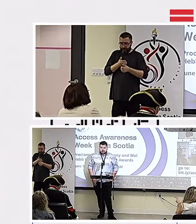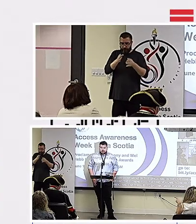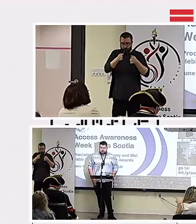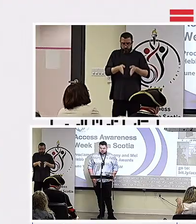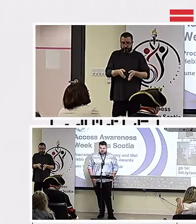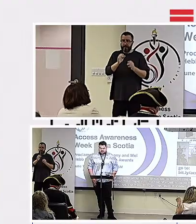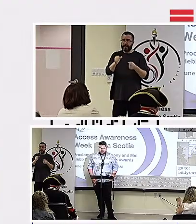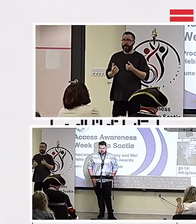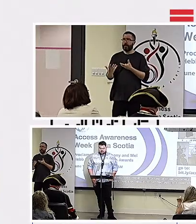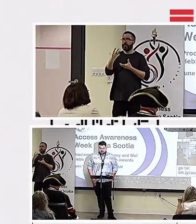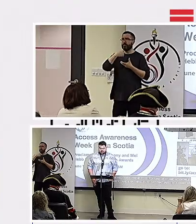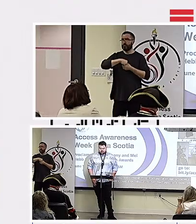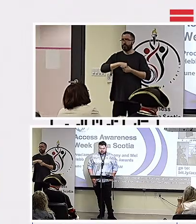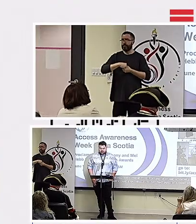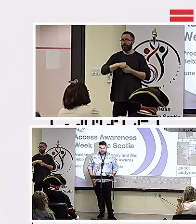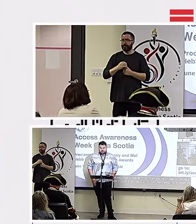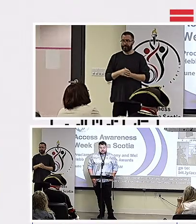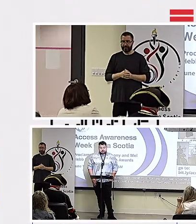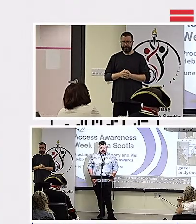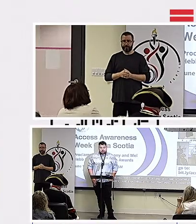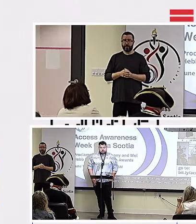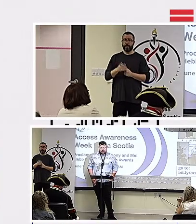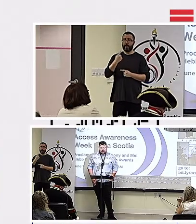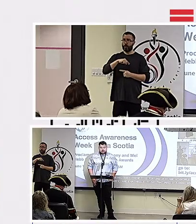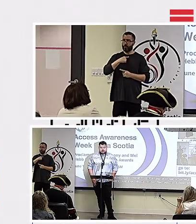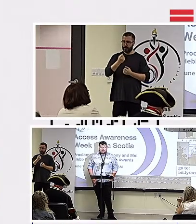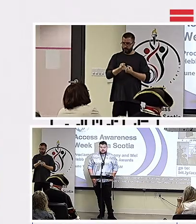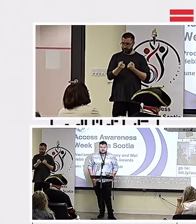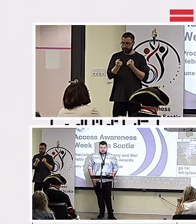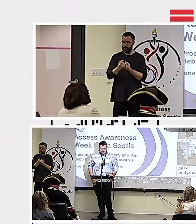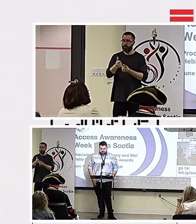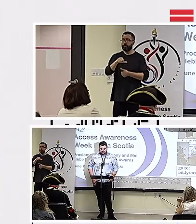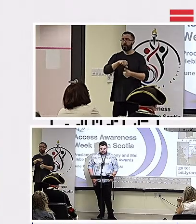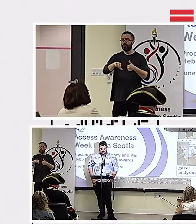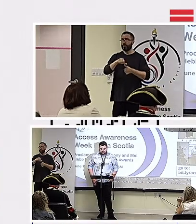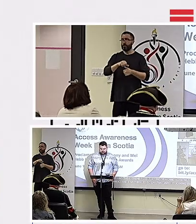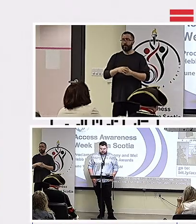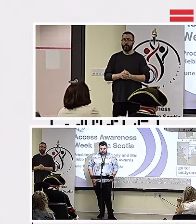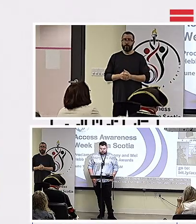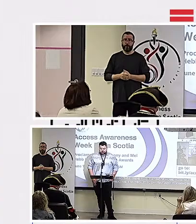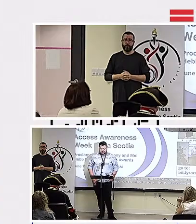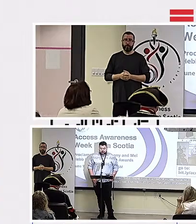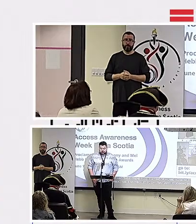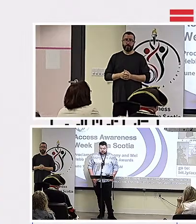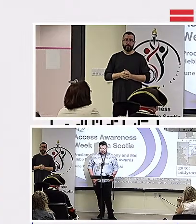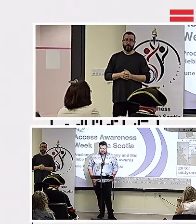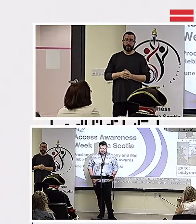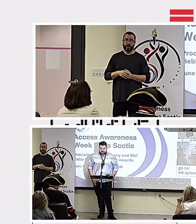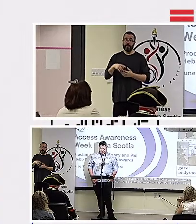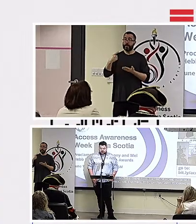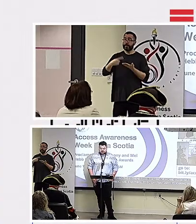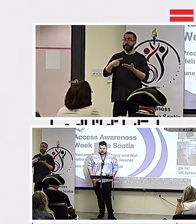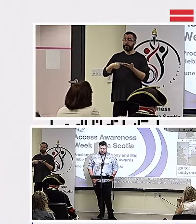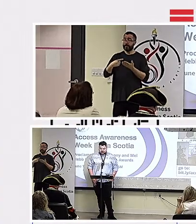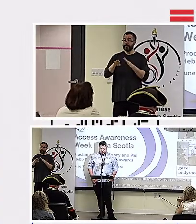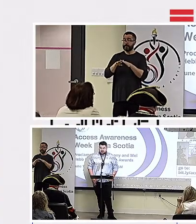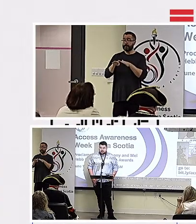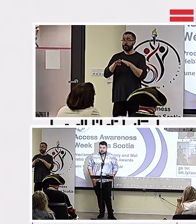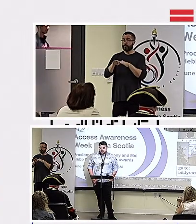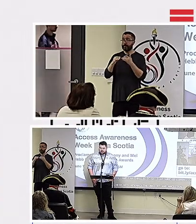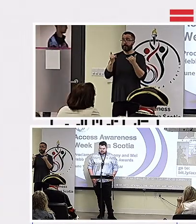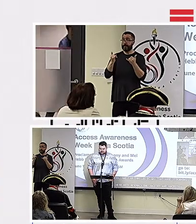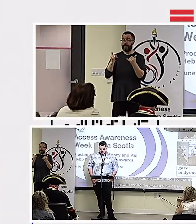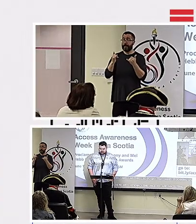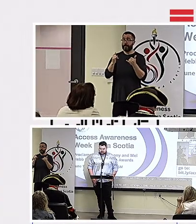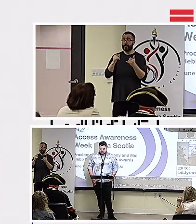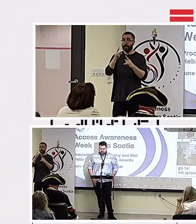able to contribute in ways they are meant to, and that we support one another in doing so. When we talk about accessibility today, I think